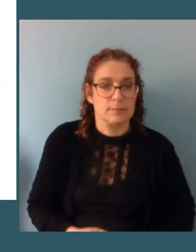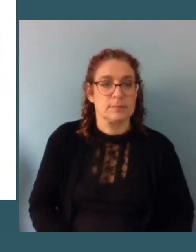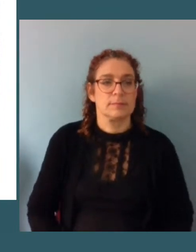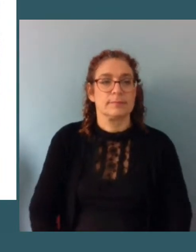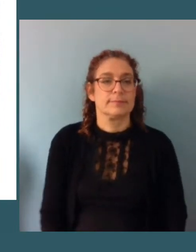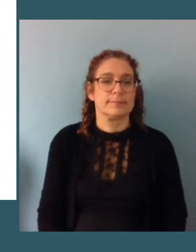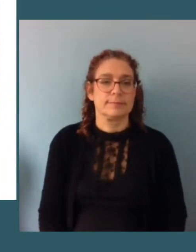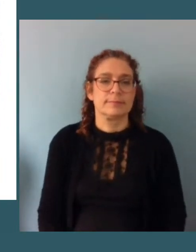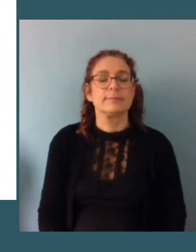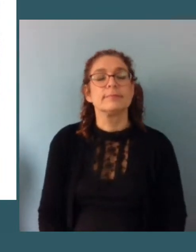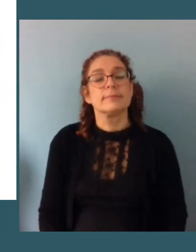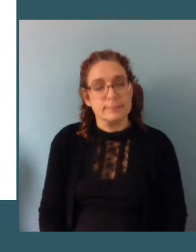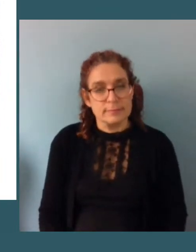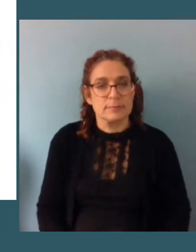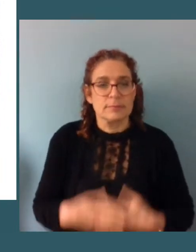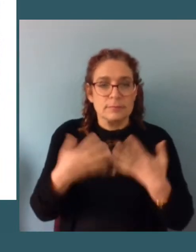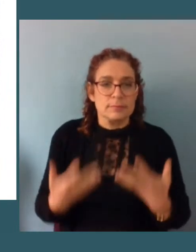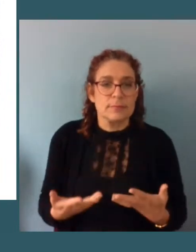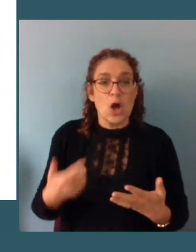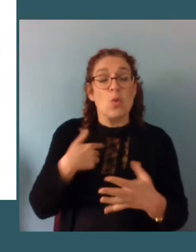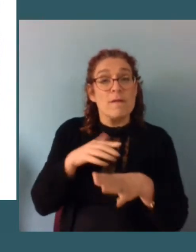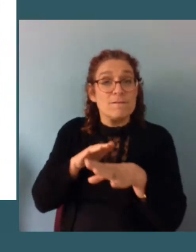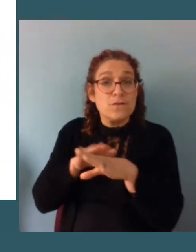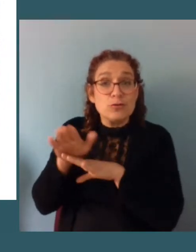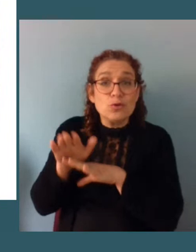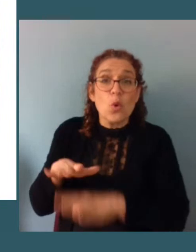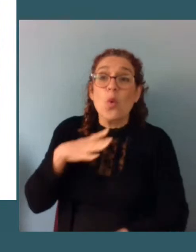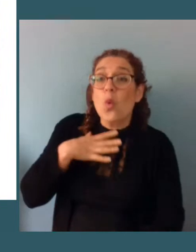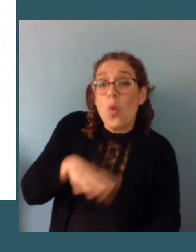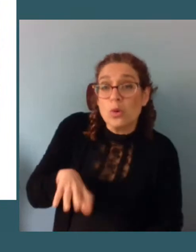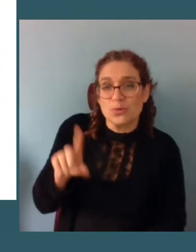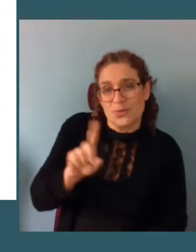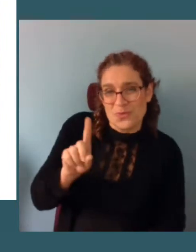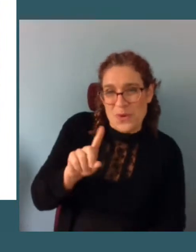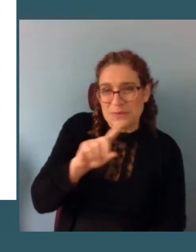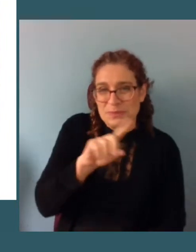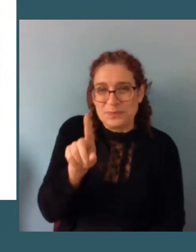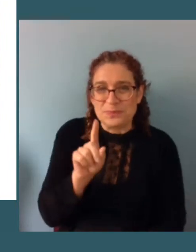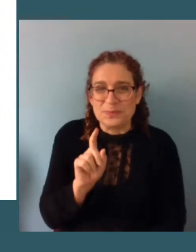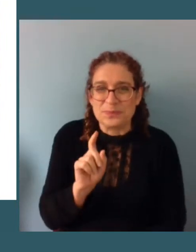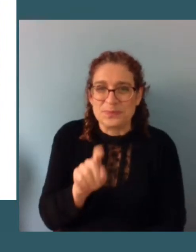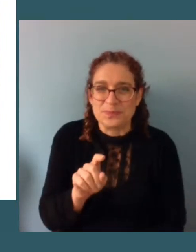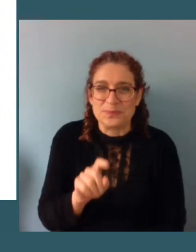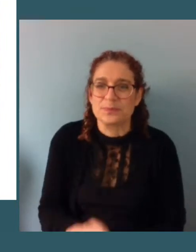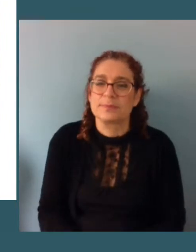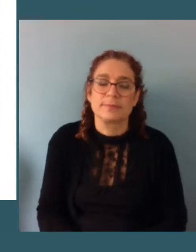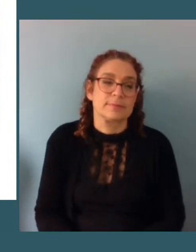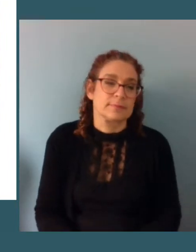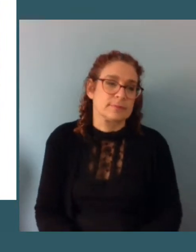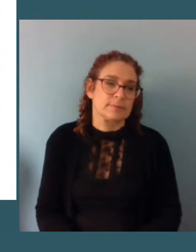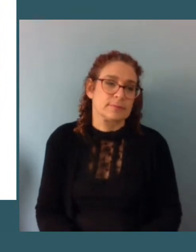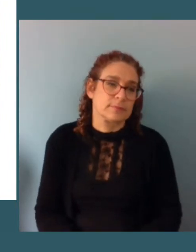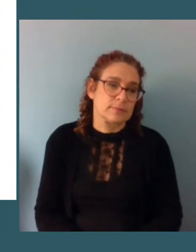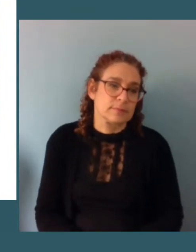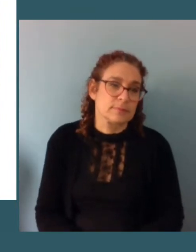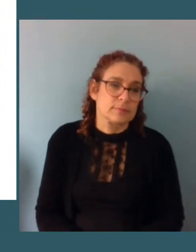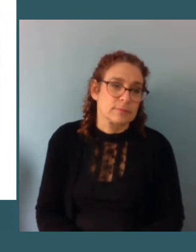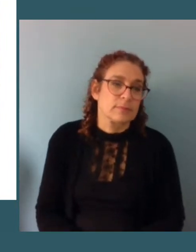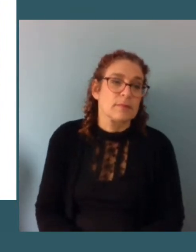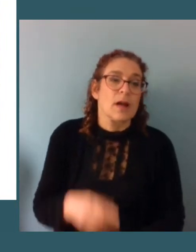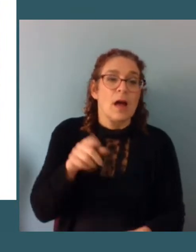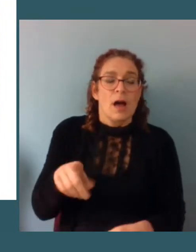So what do we want in the future? So wider usage of the milk and egg